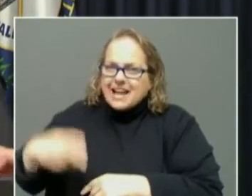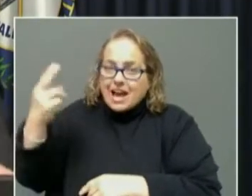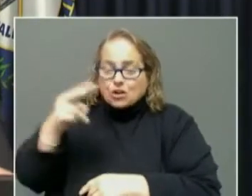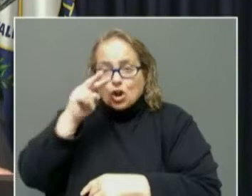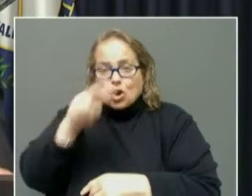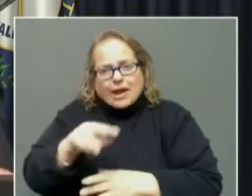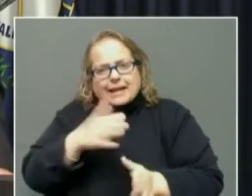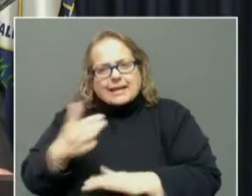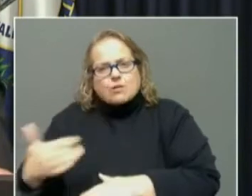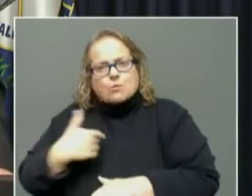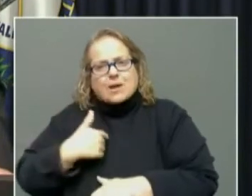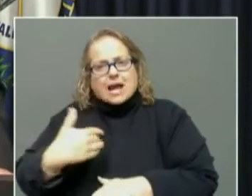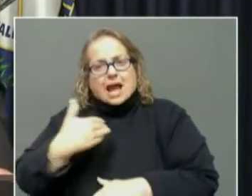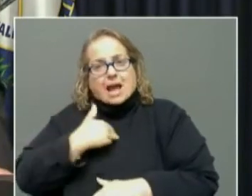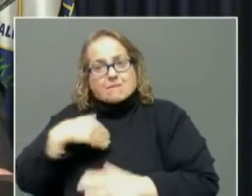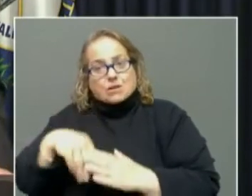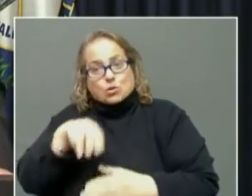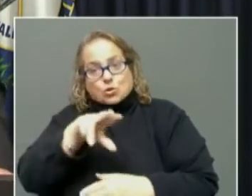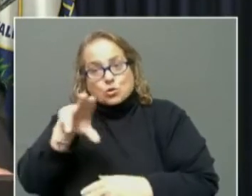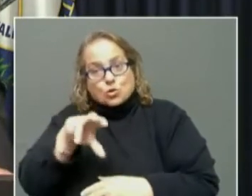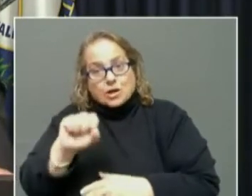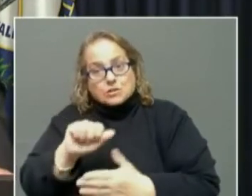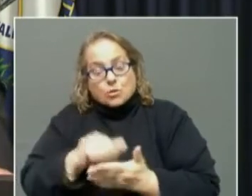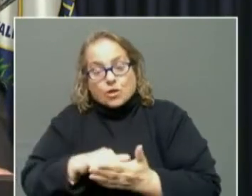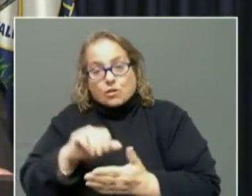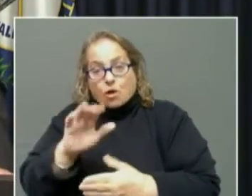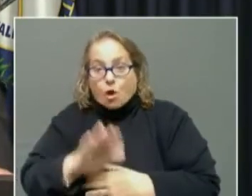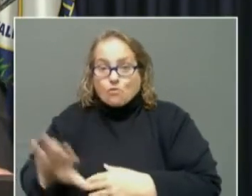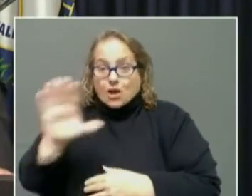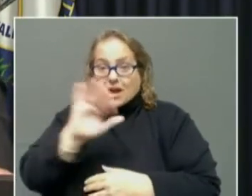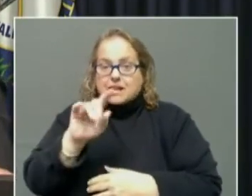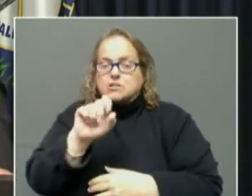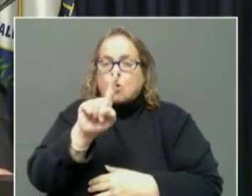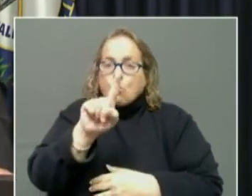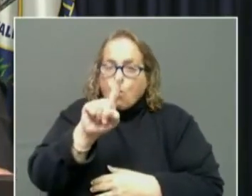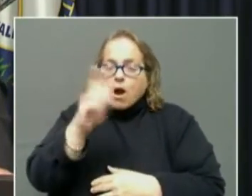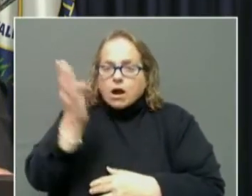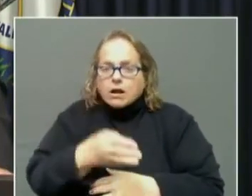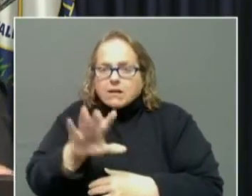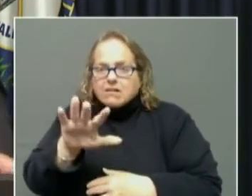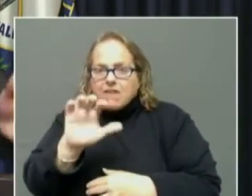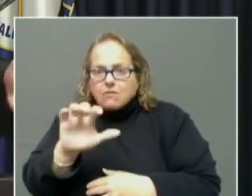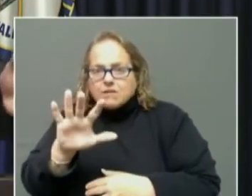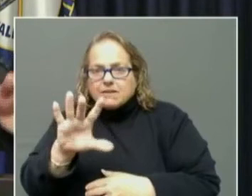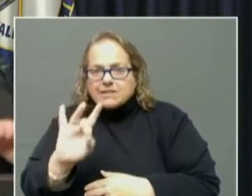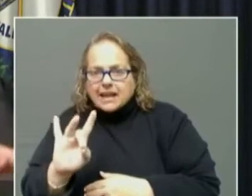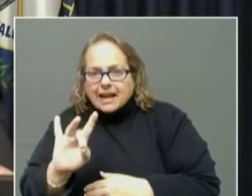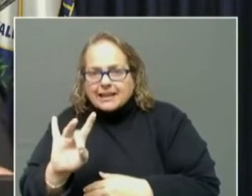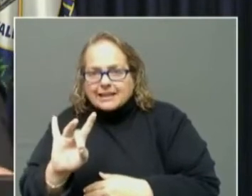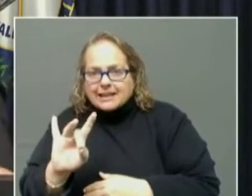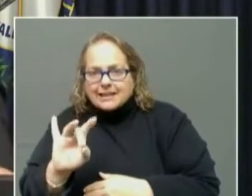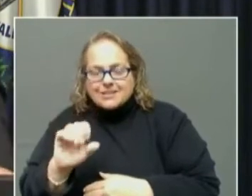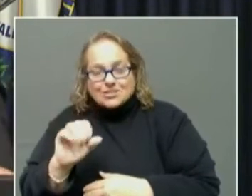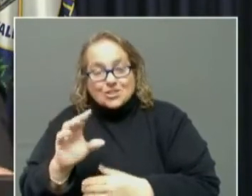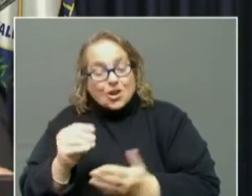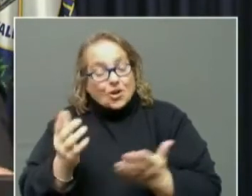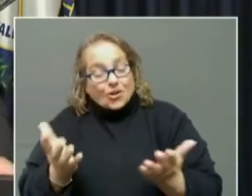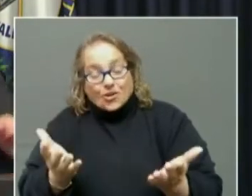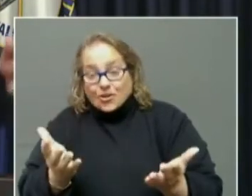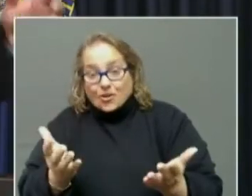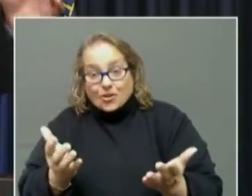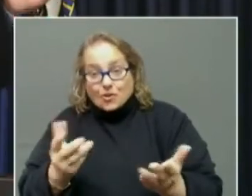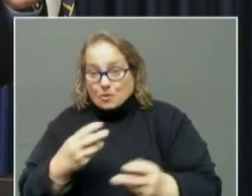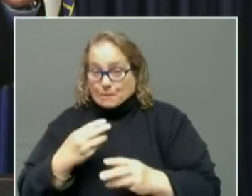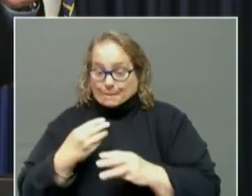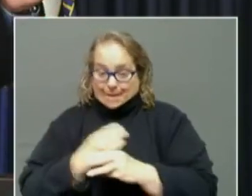overall population, it's 1 in 558. So again, just basic math. Right now,